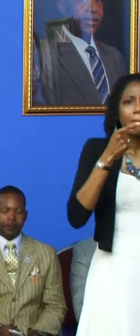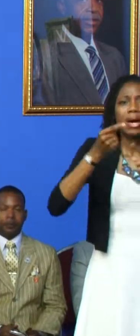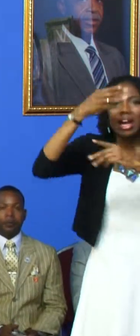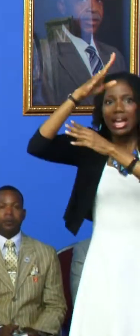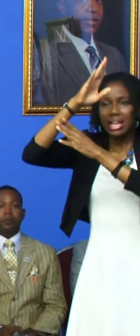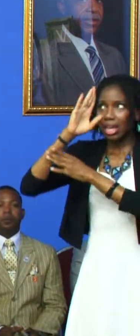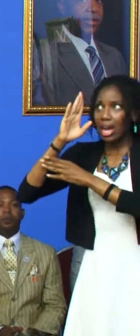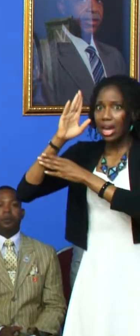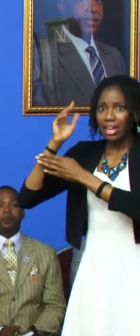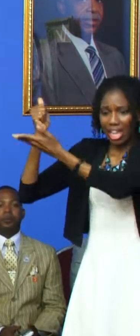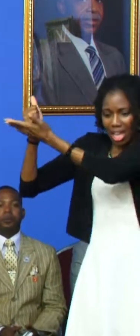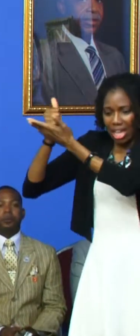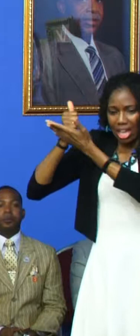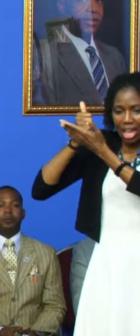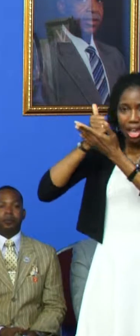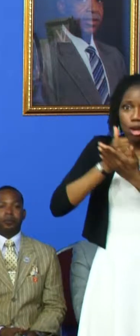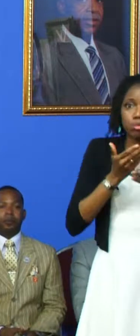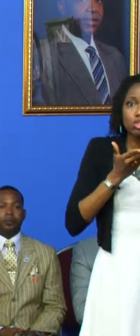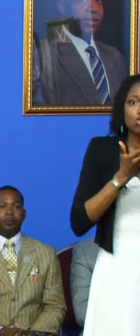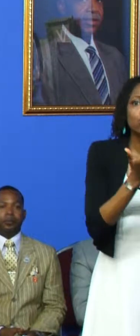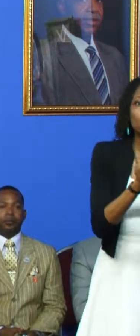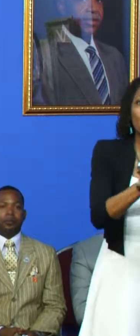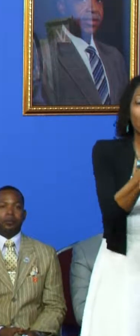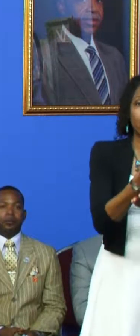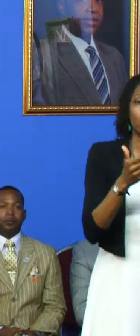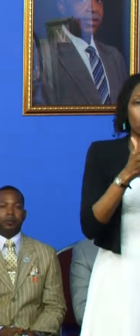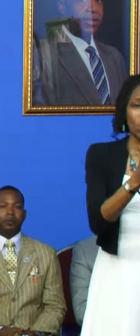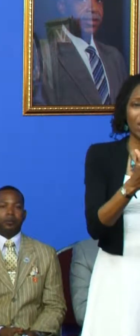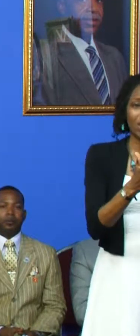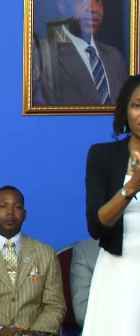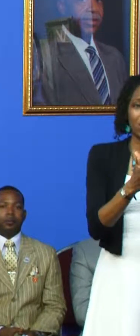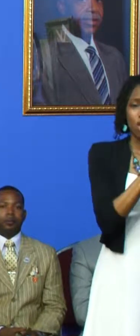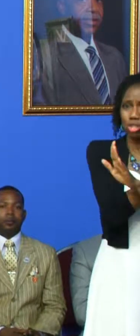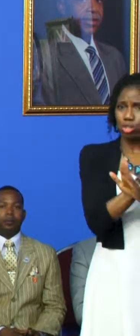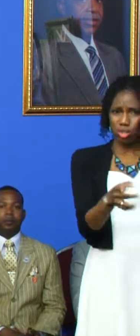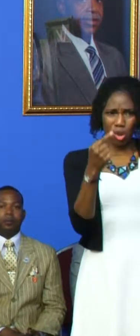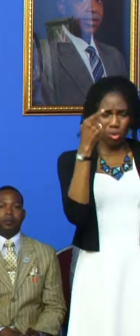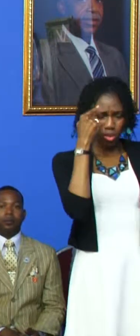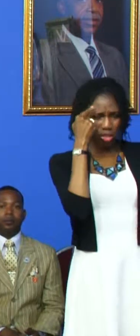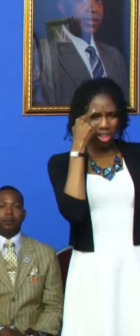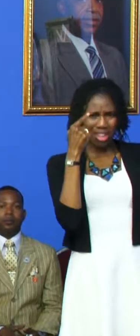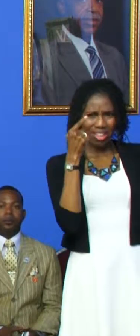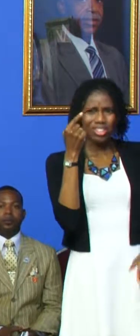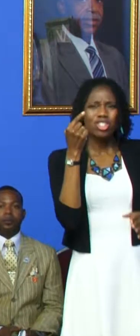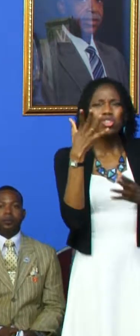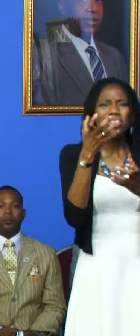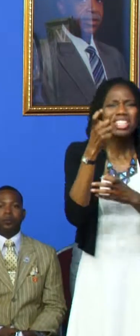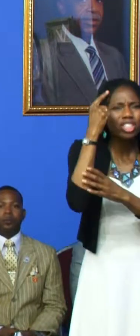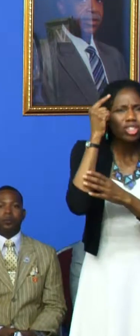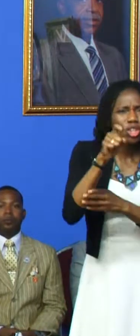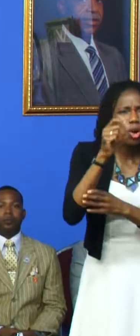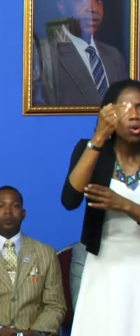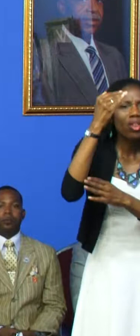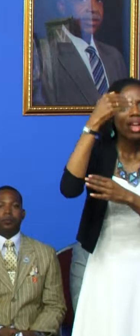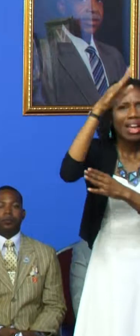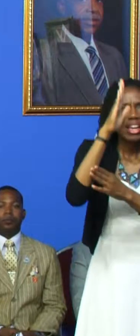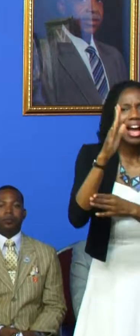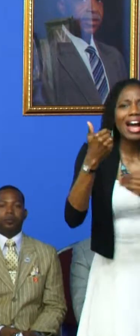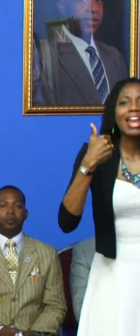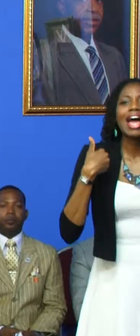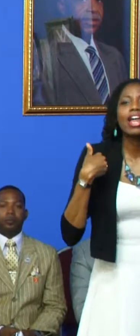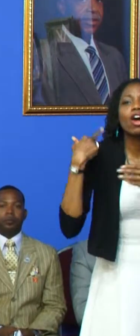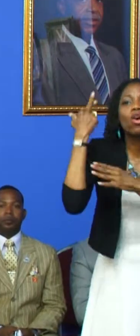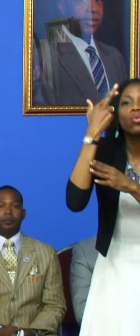us another way. So don't you think he had a reason to deliver